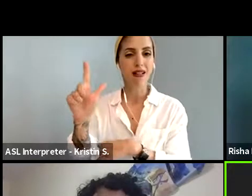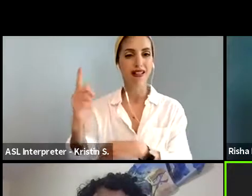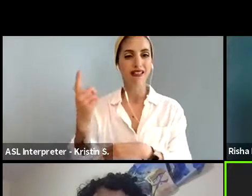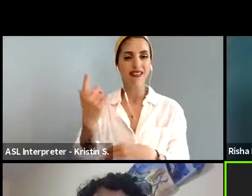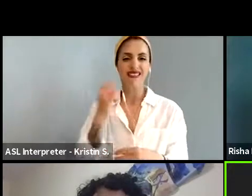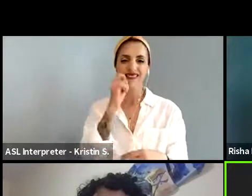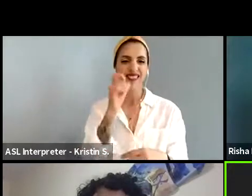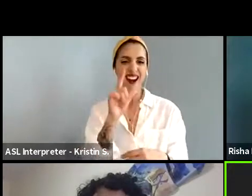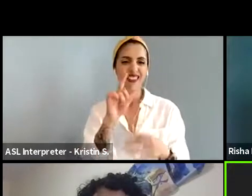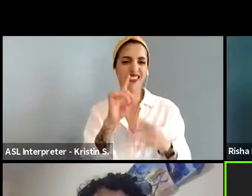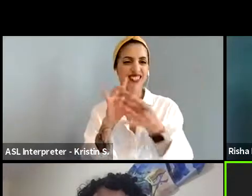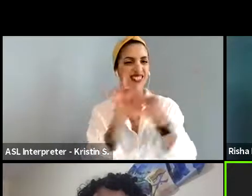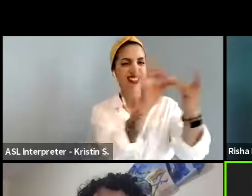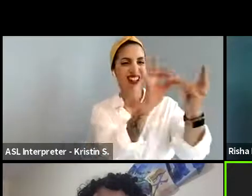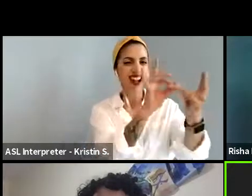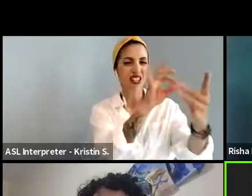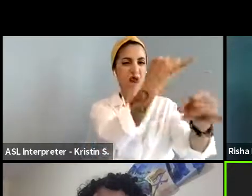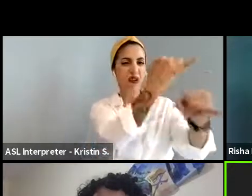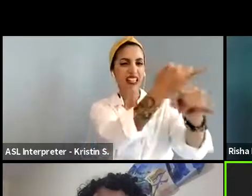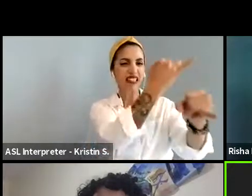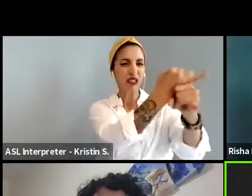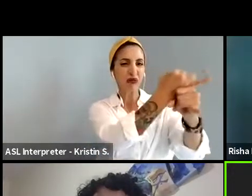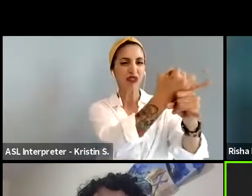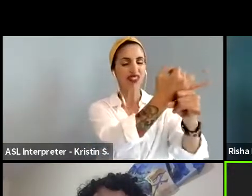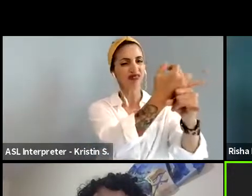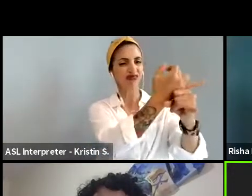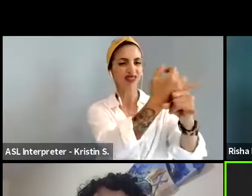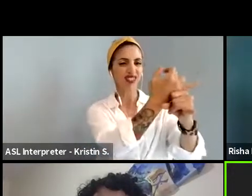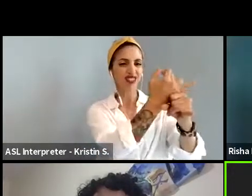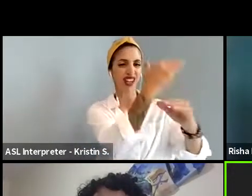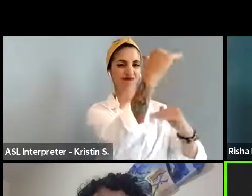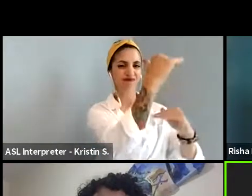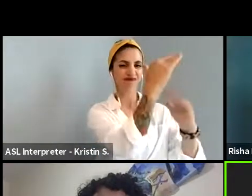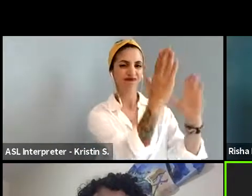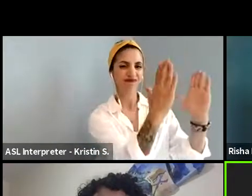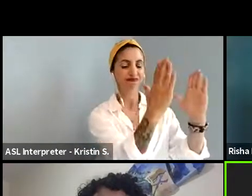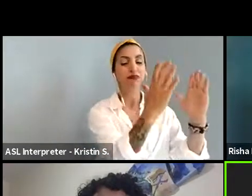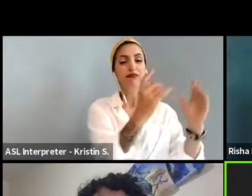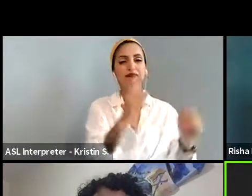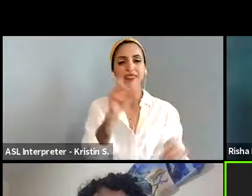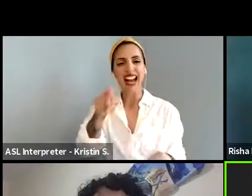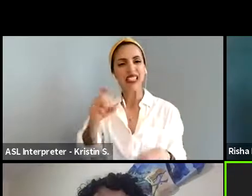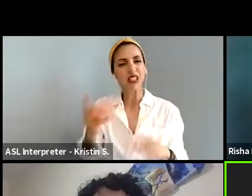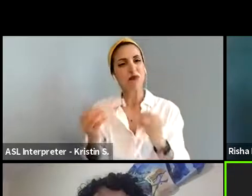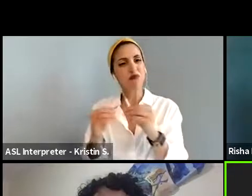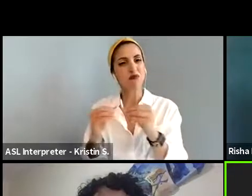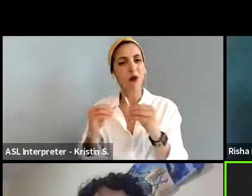institution, so that we can make it accessible for everyone.